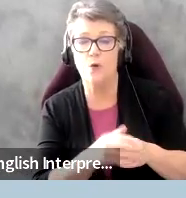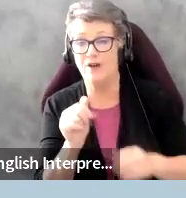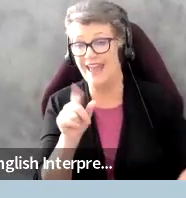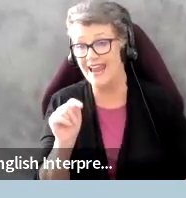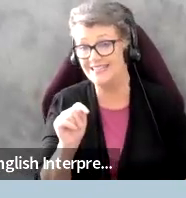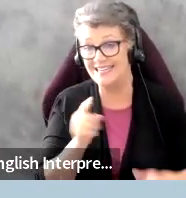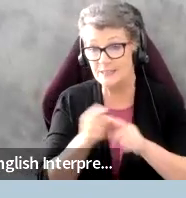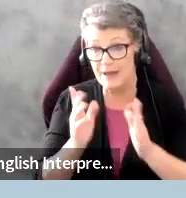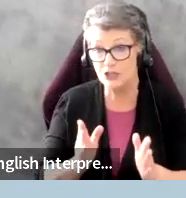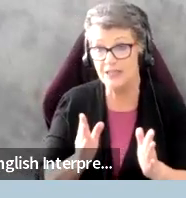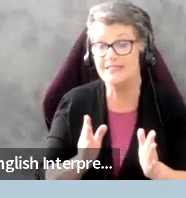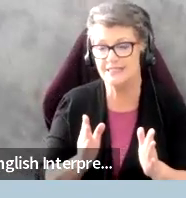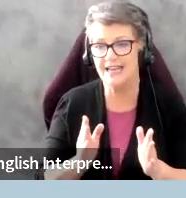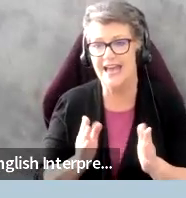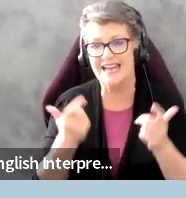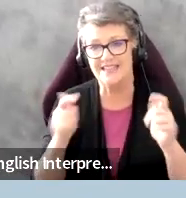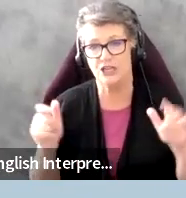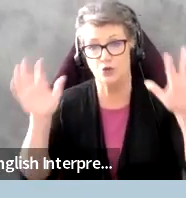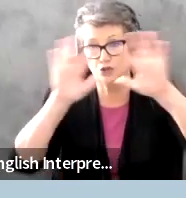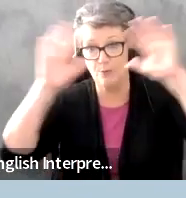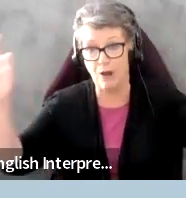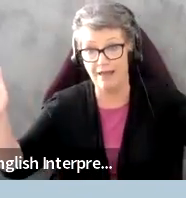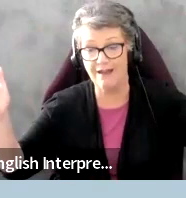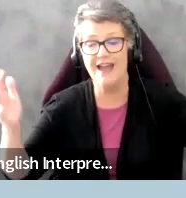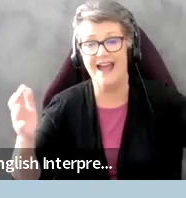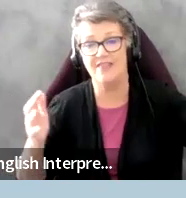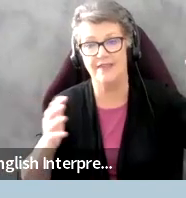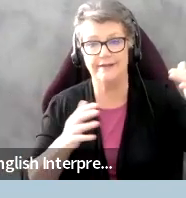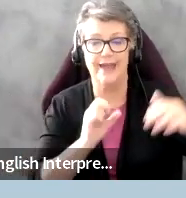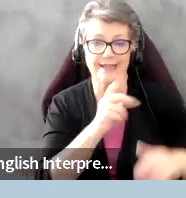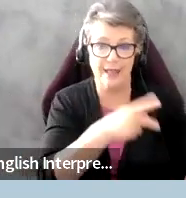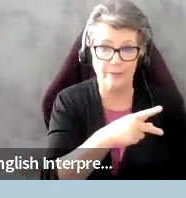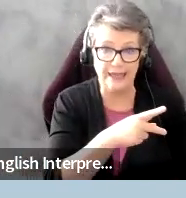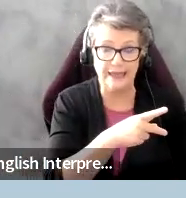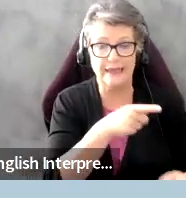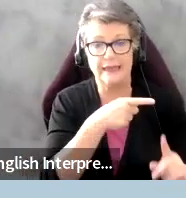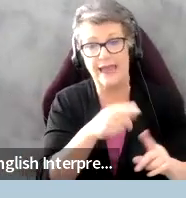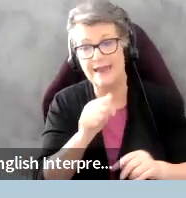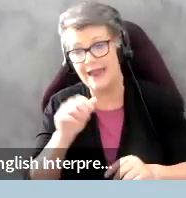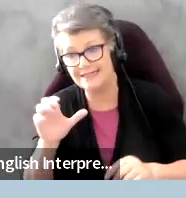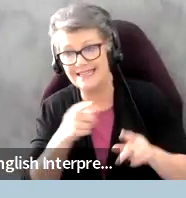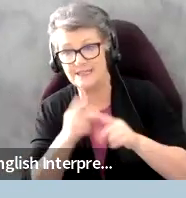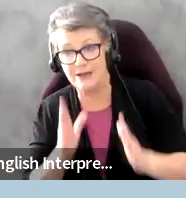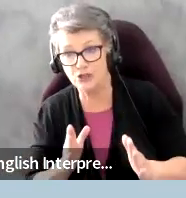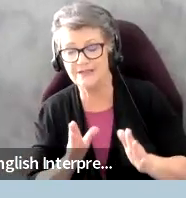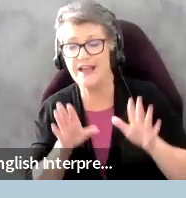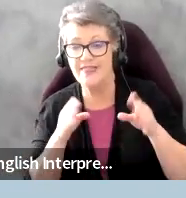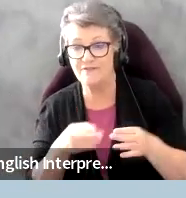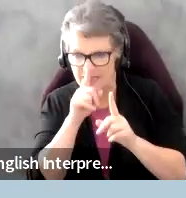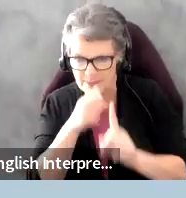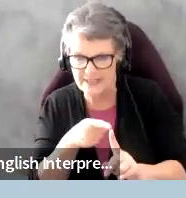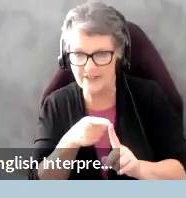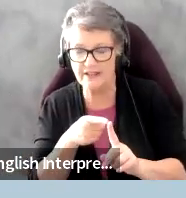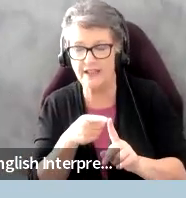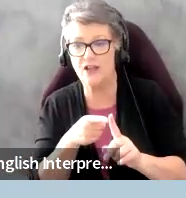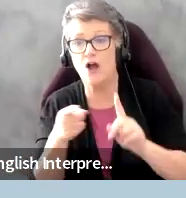like the AT specialist, because that's kind of that huge umbrella, and then you have your speech pathologist and AAC specialists that focus really specifically